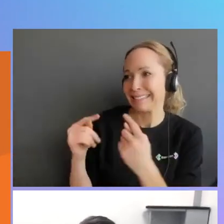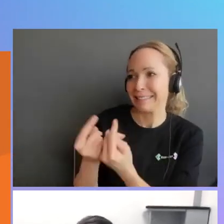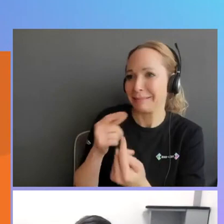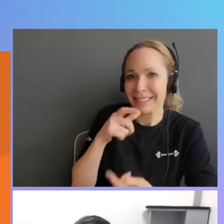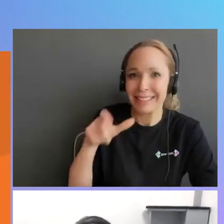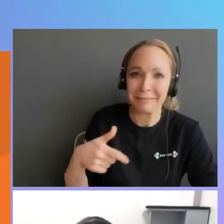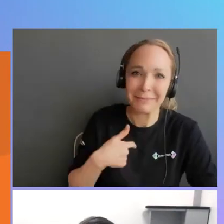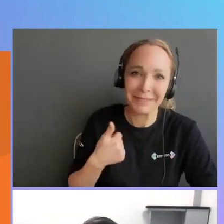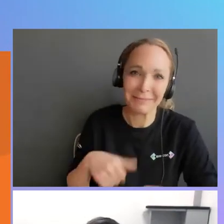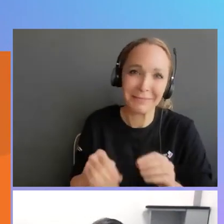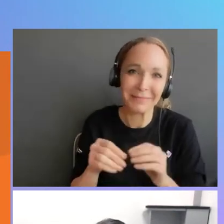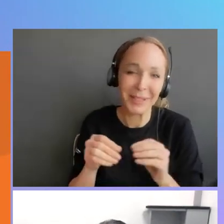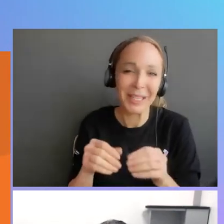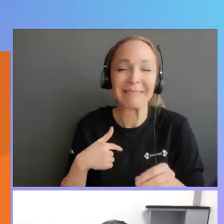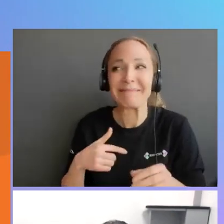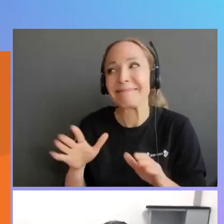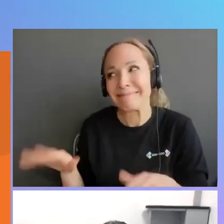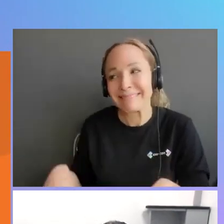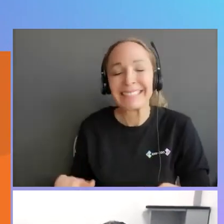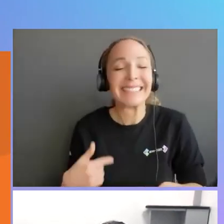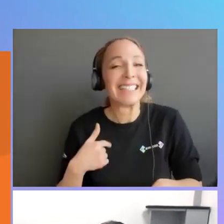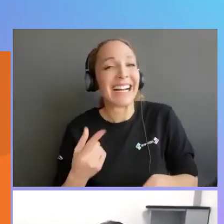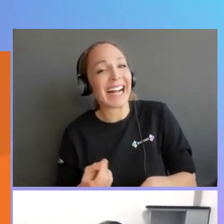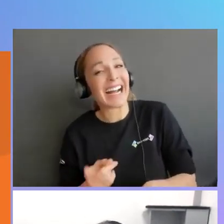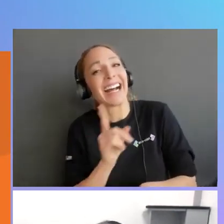thing over again.